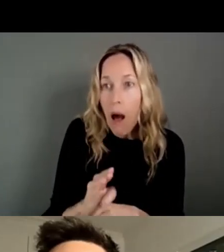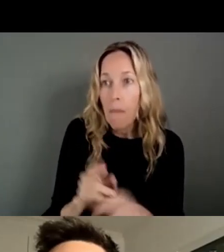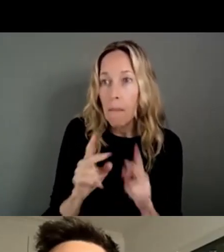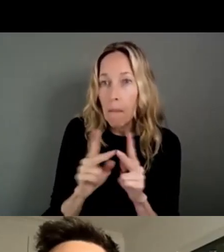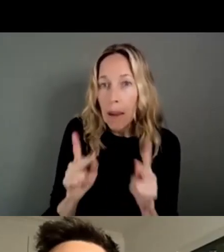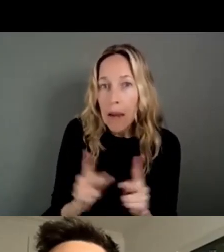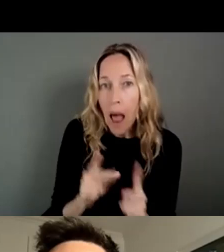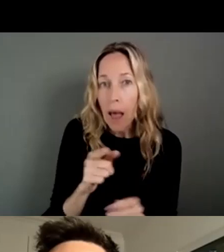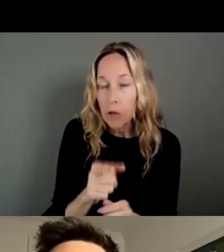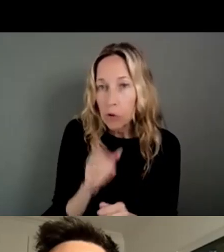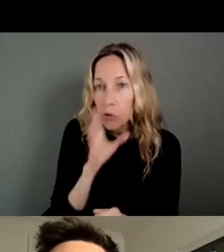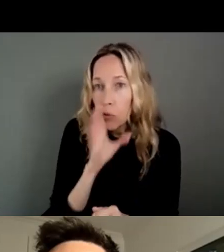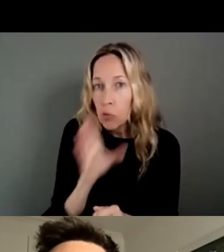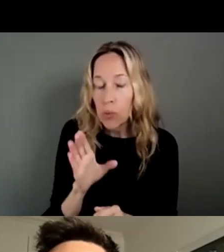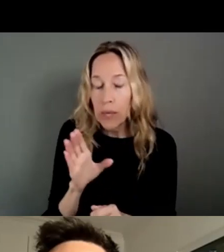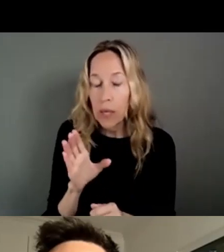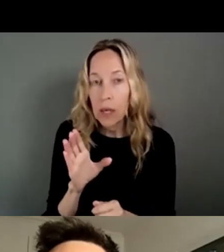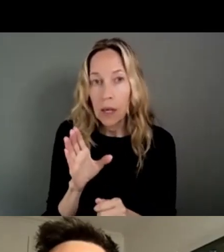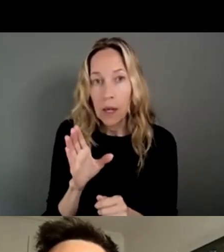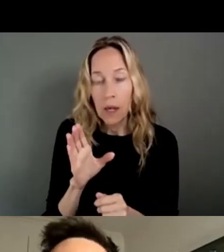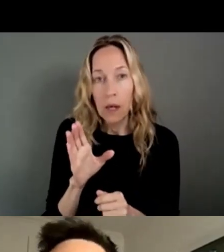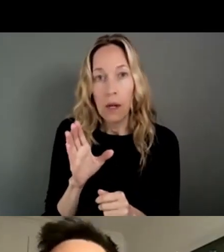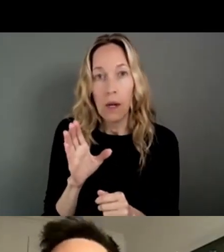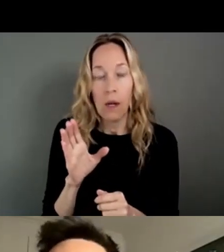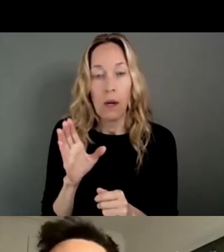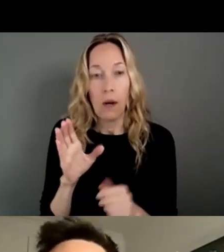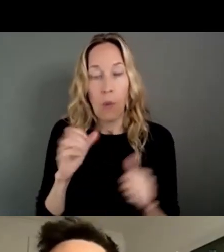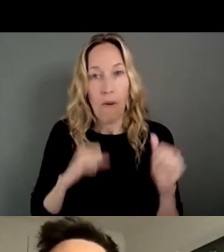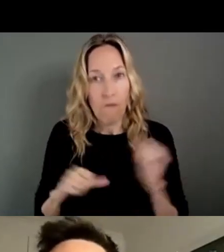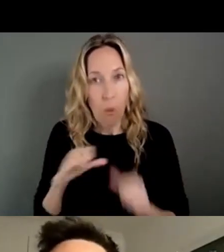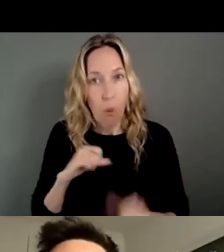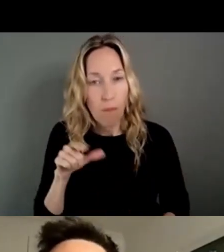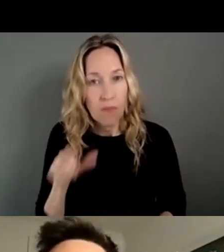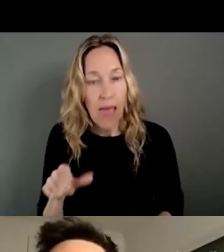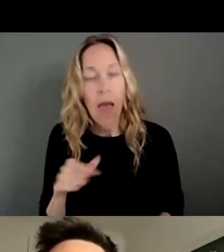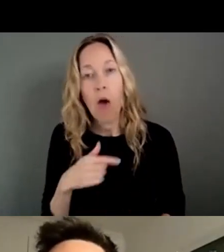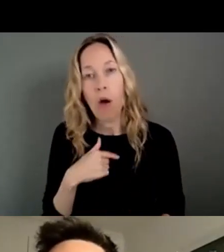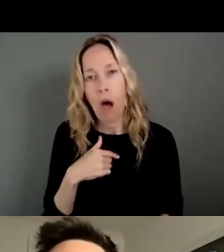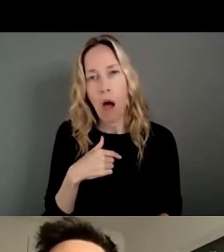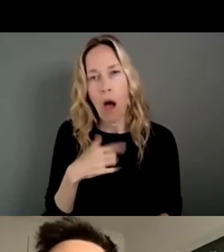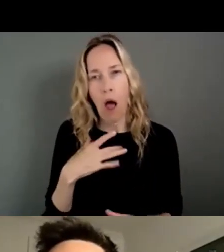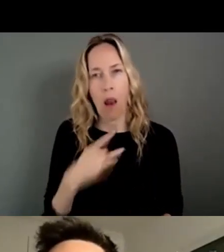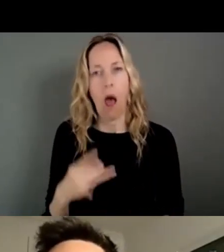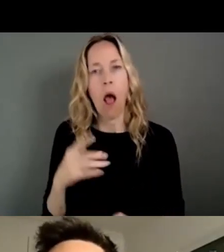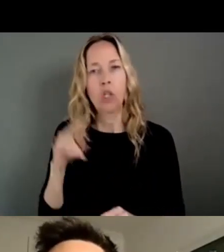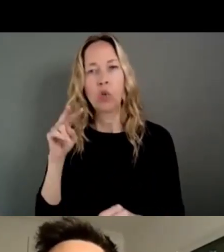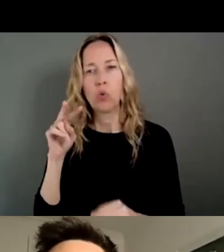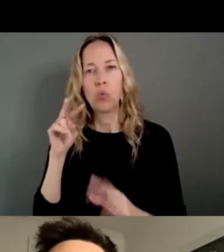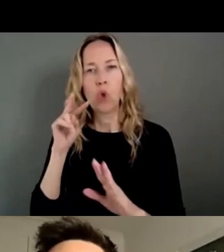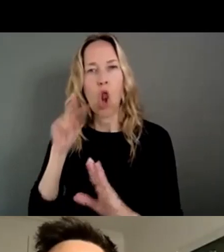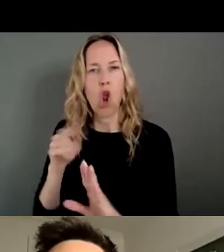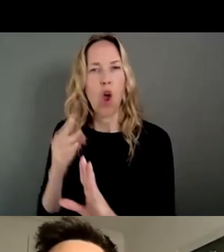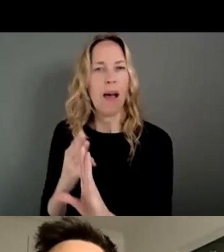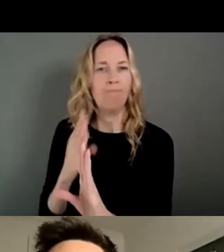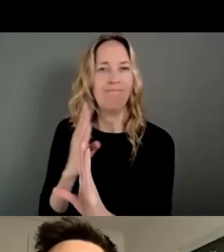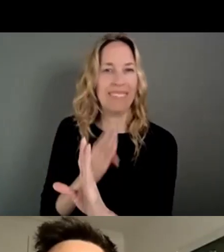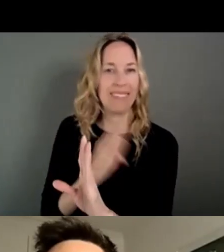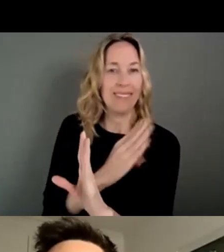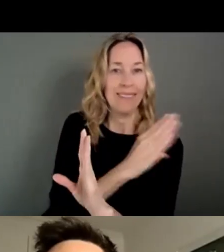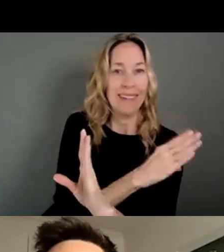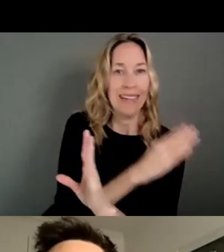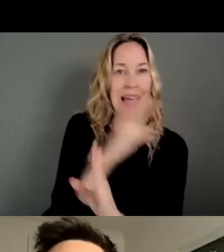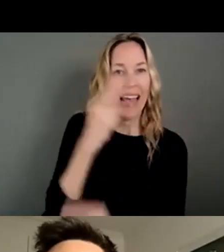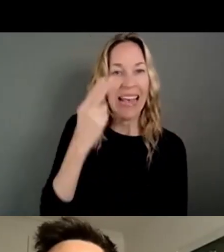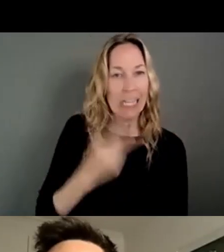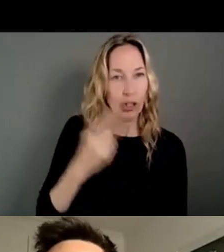that history of ticket sales, so that I can, that's part of that, whatever it was, that price, I forget